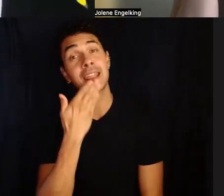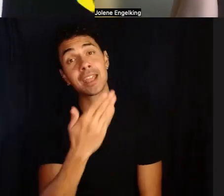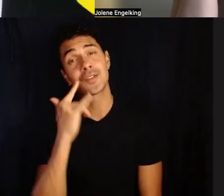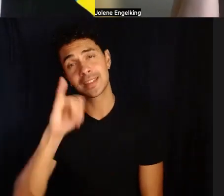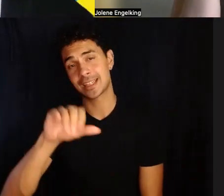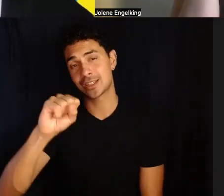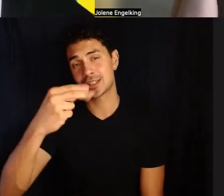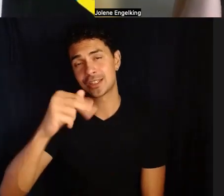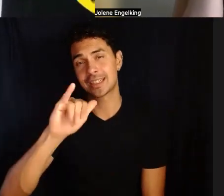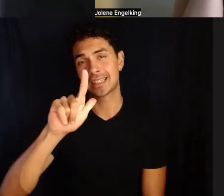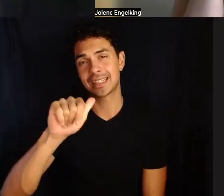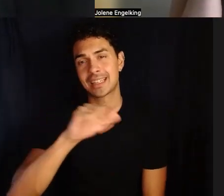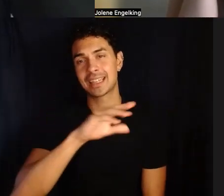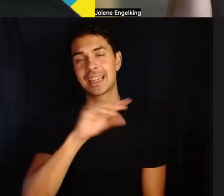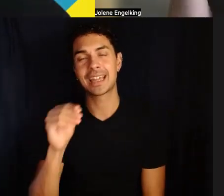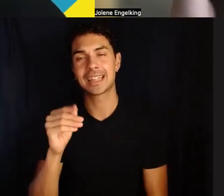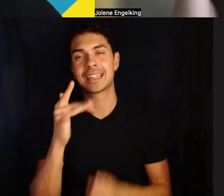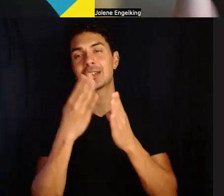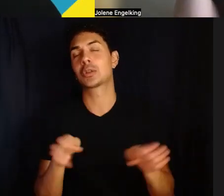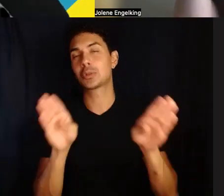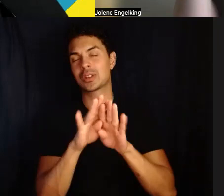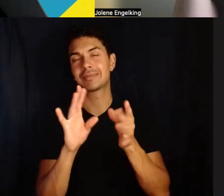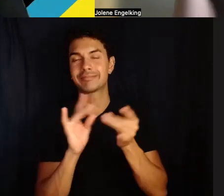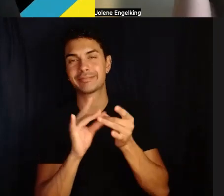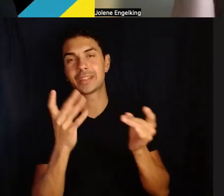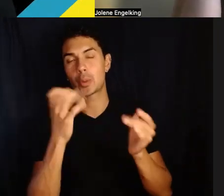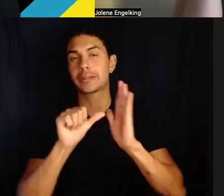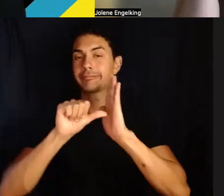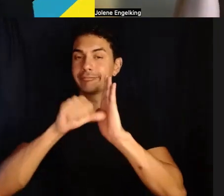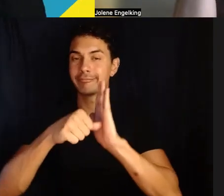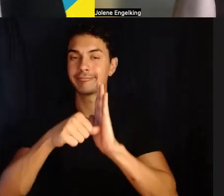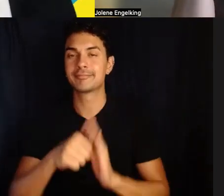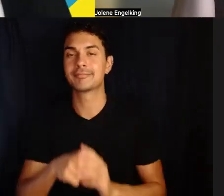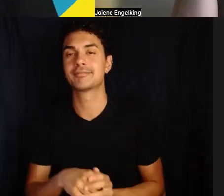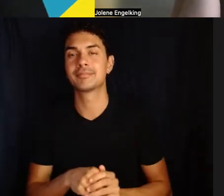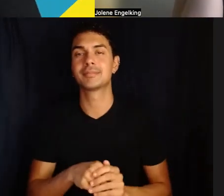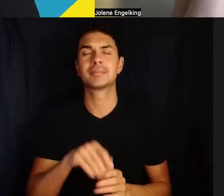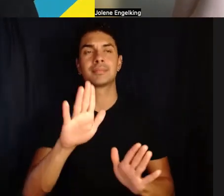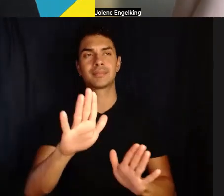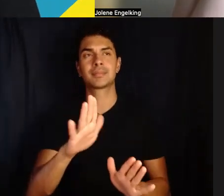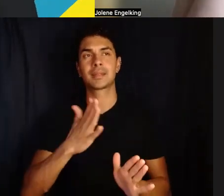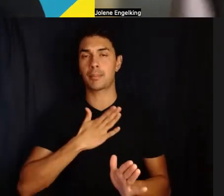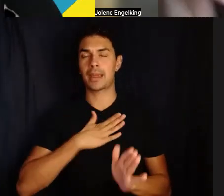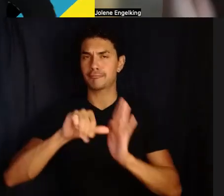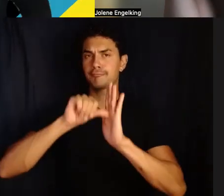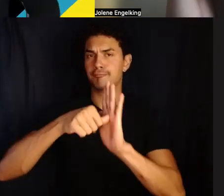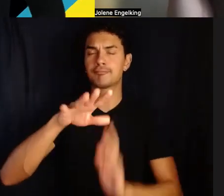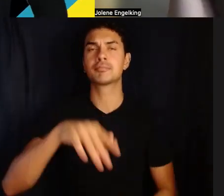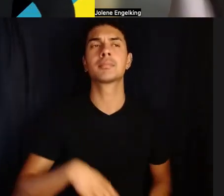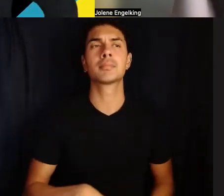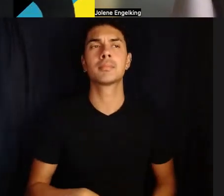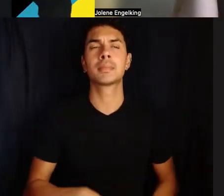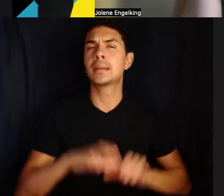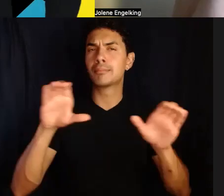Shayla. And kind of as we come to a close, there's a few, like, I want to just once again reiterate, be curious. Like that, if we can do anything in the